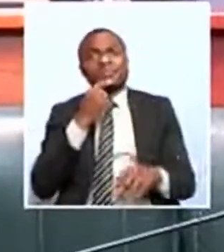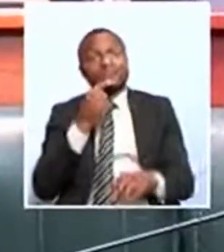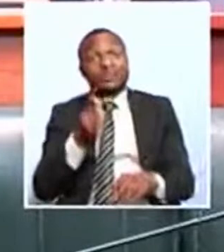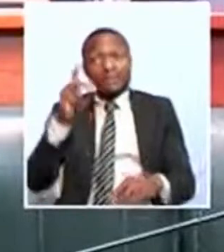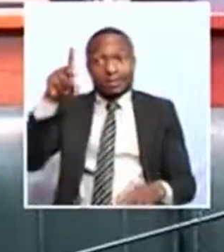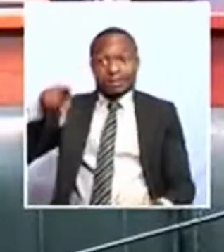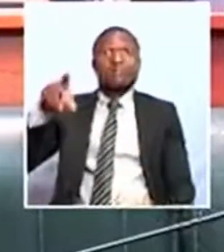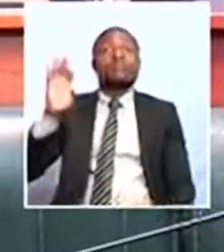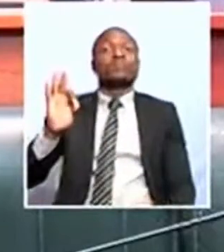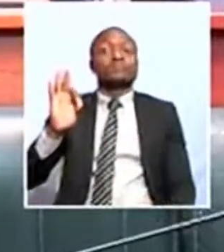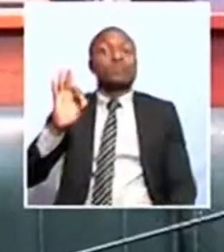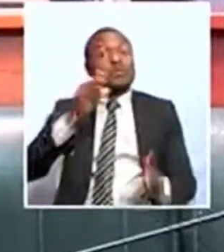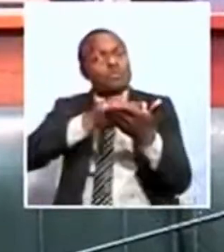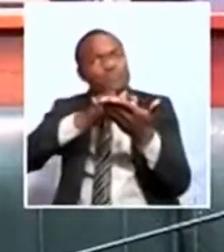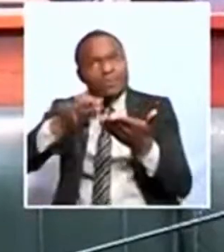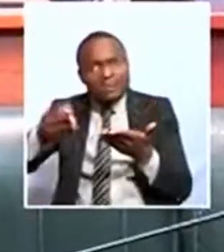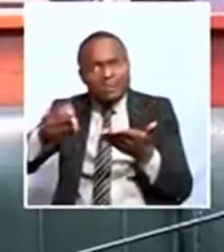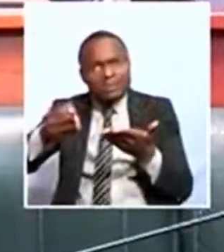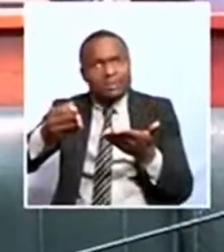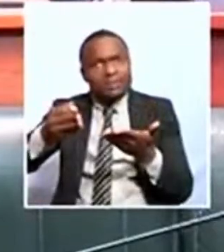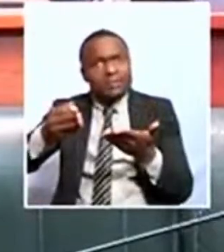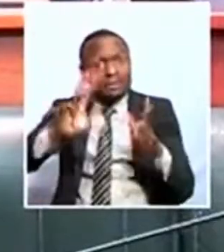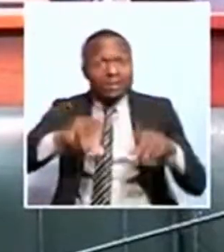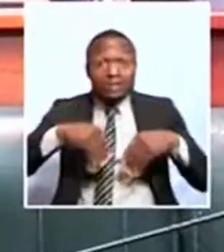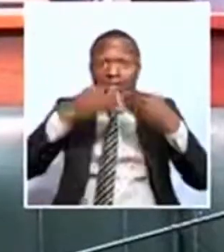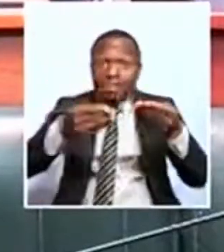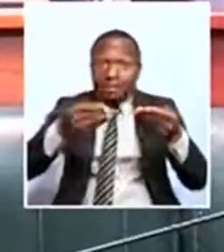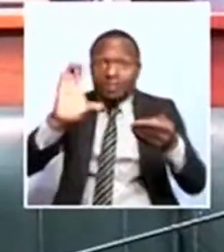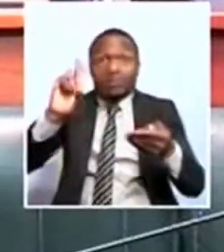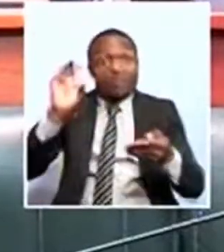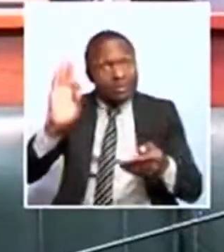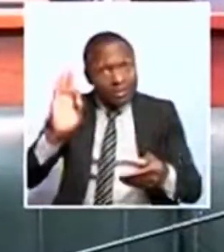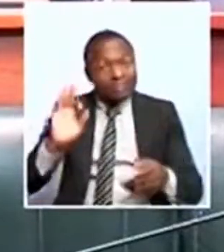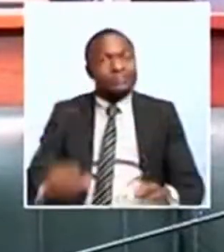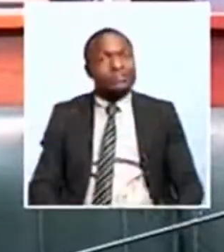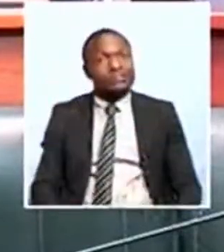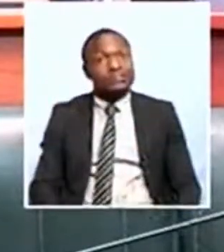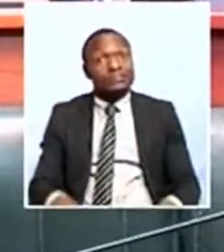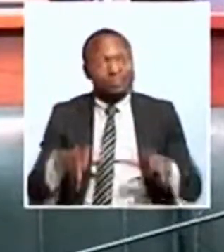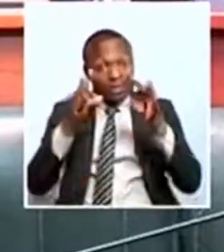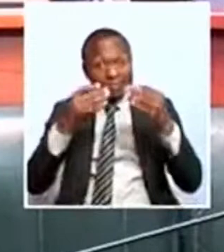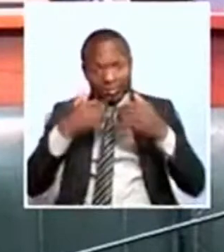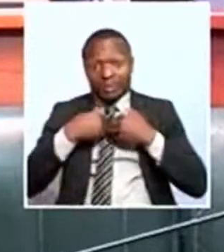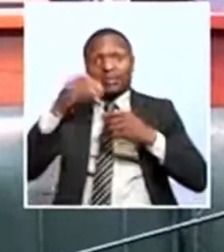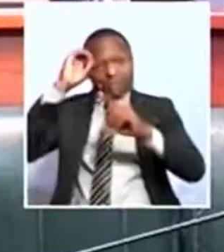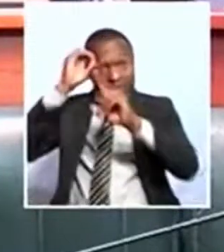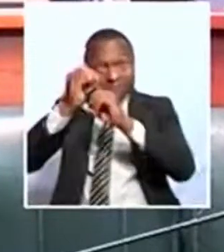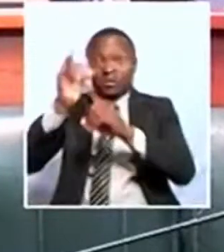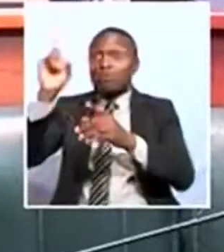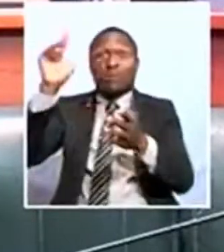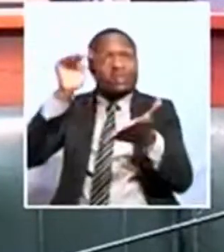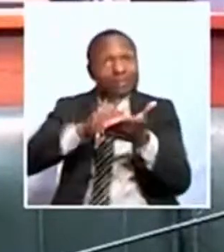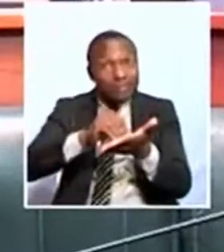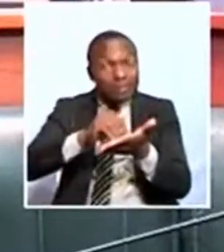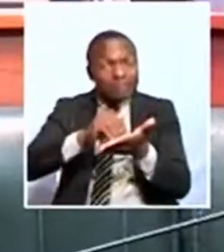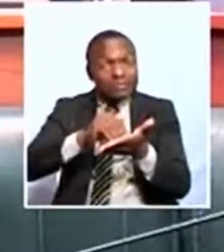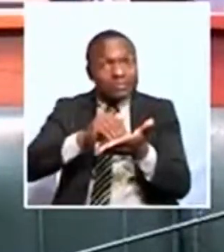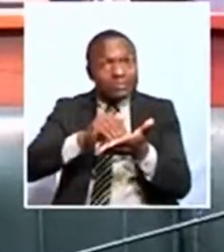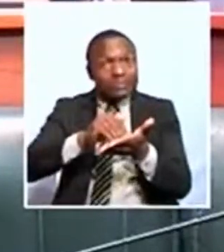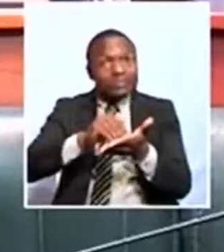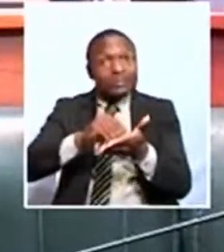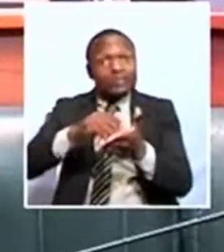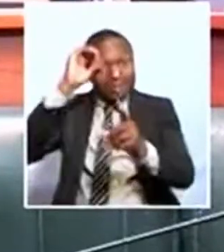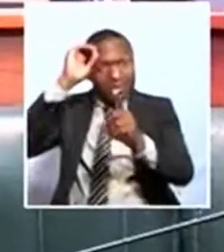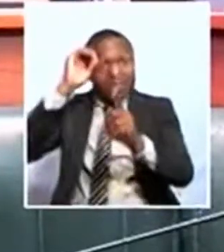PF failed to give CDF? Because look, when you have a target of 1,000 and you achieve a target